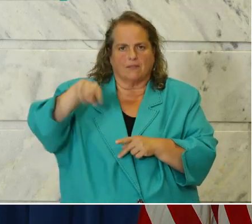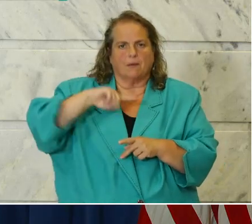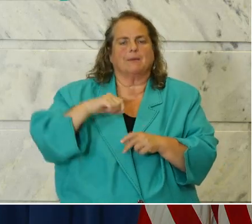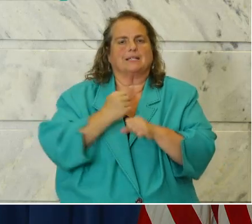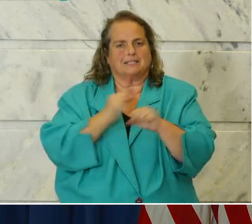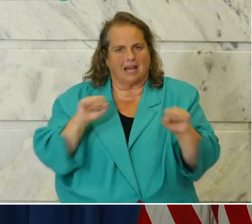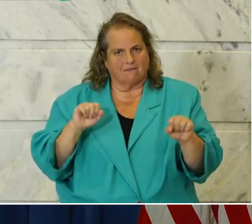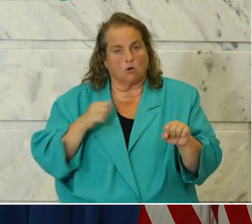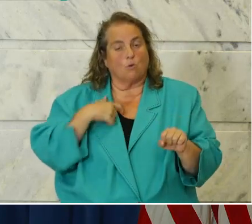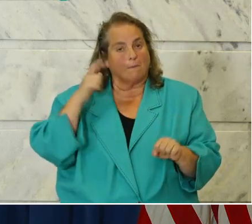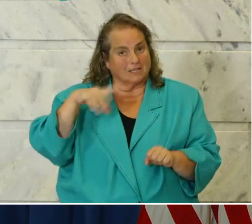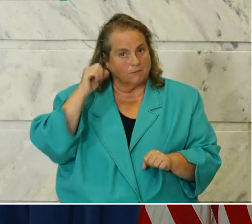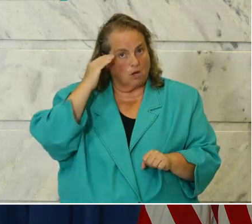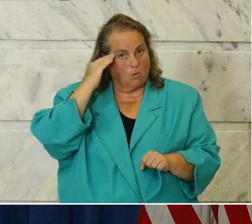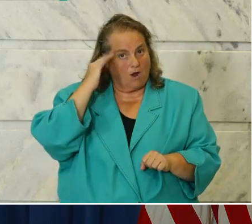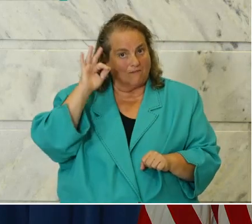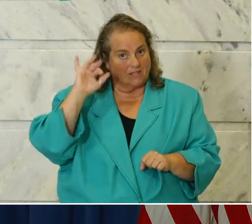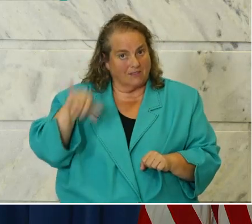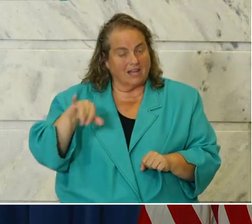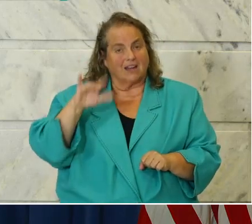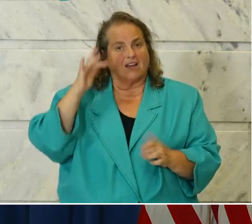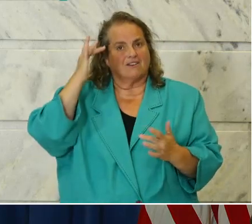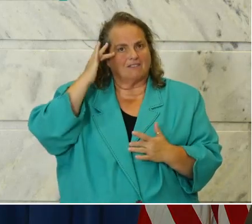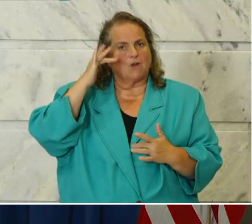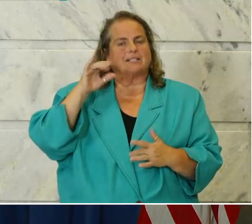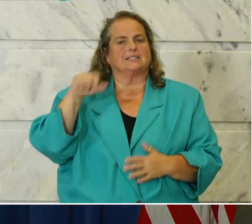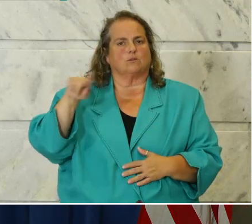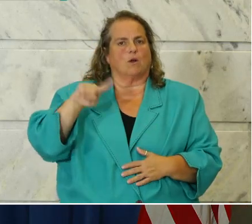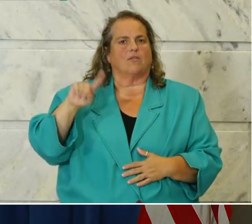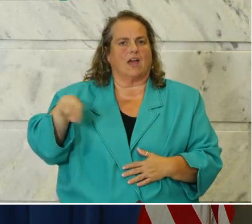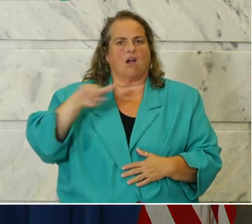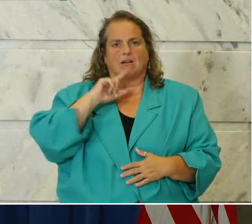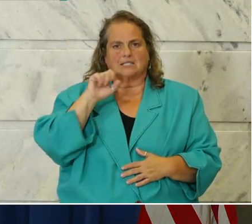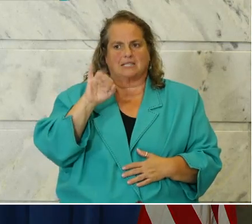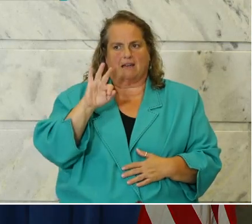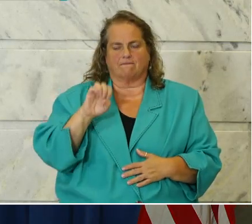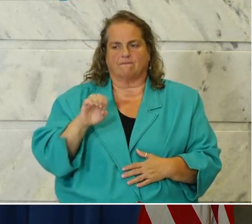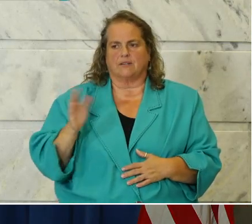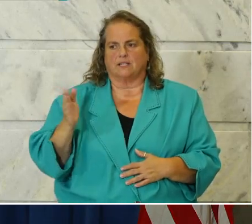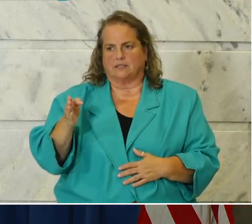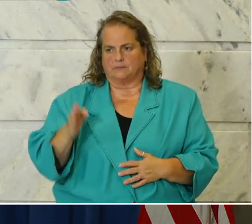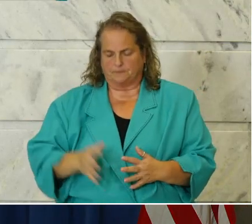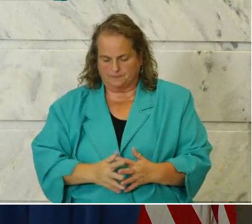are aware of that and get the virus to a place where they're safe as well. Tom.